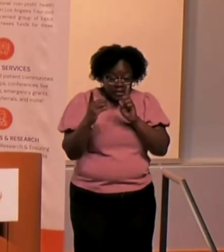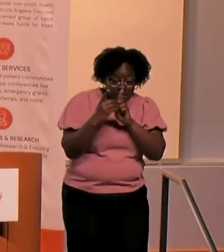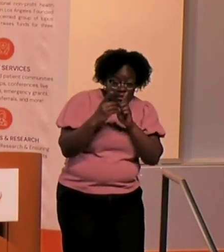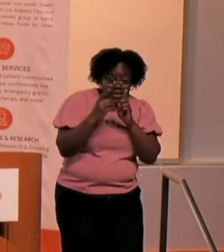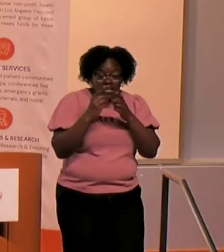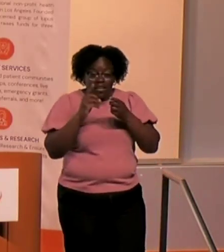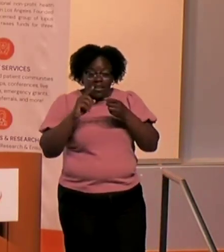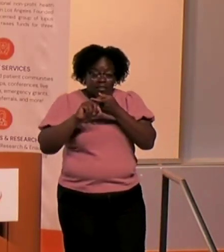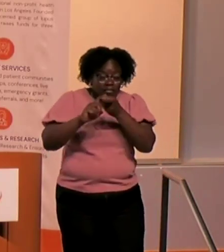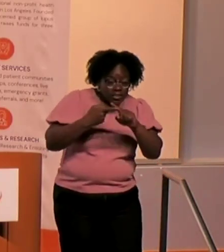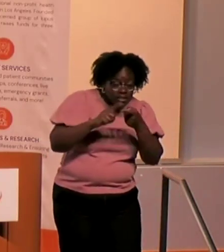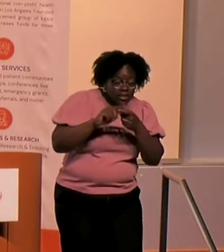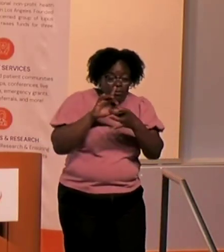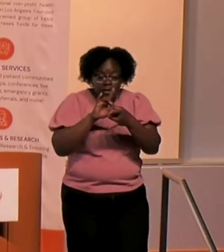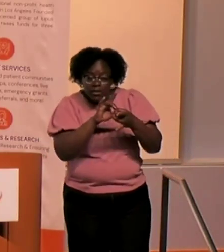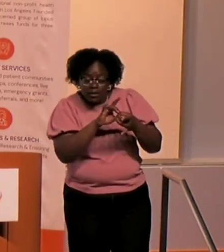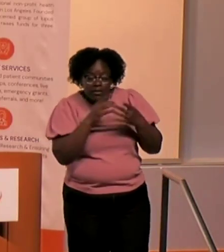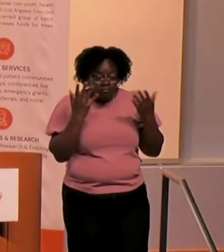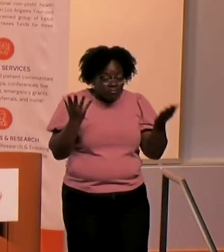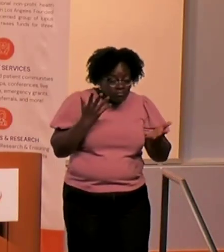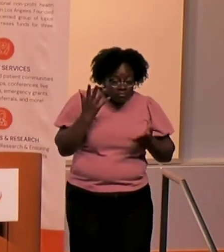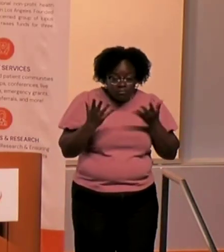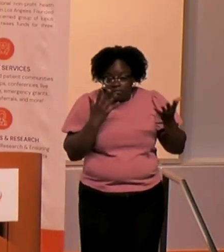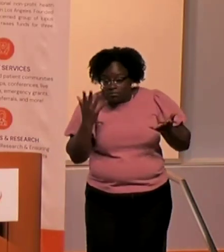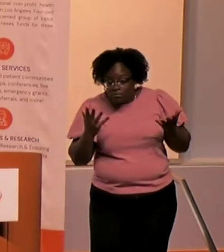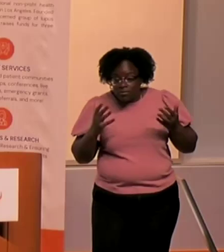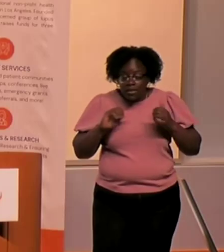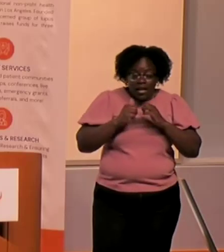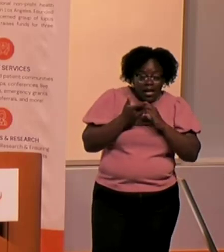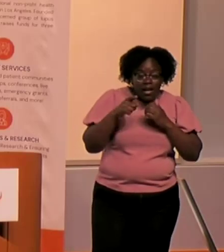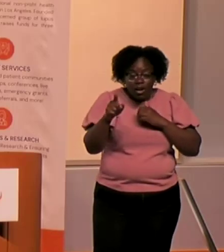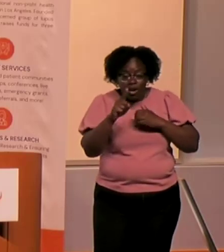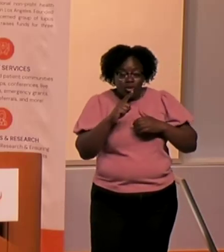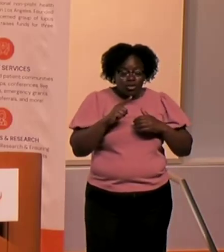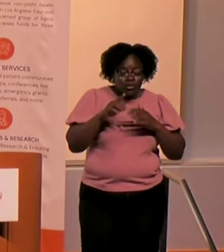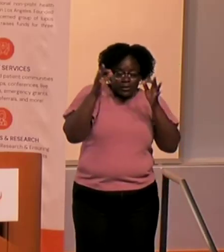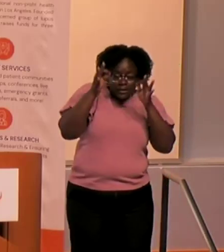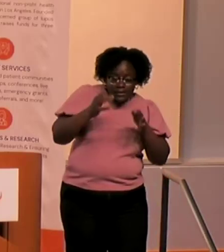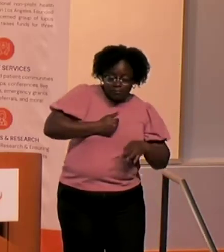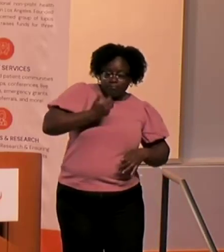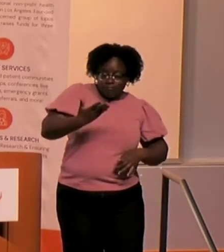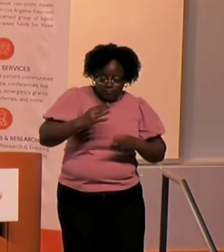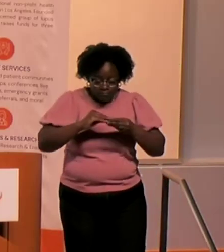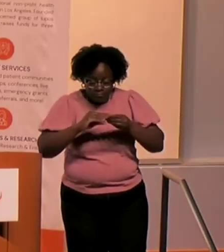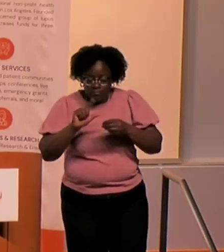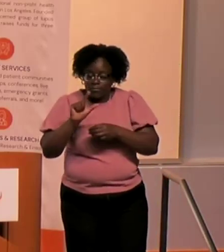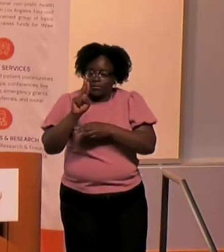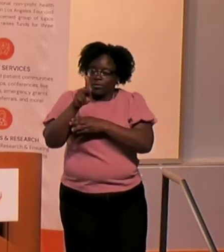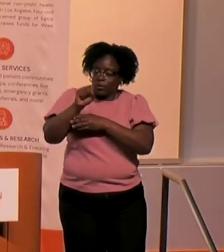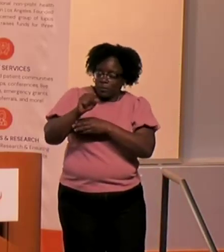or friendship, relationship, anything on when or how you choose to share your lupus diagnosis? And